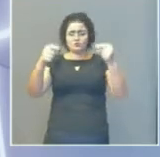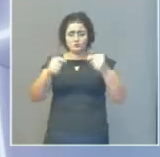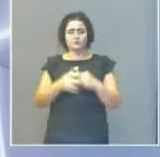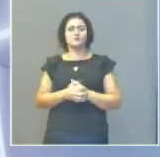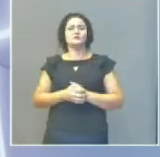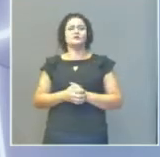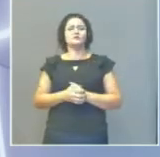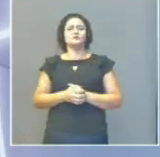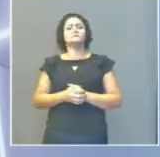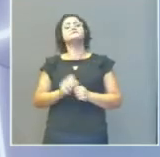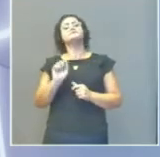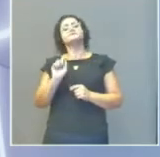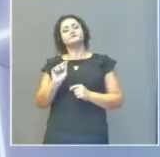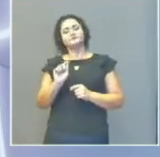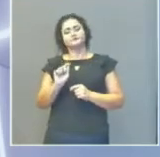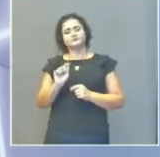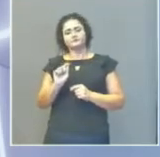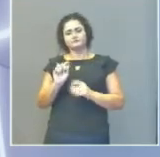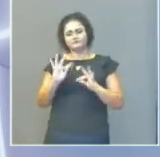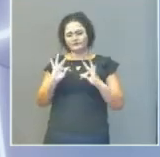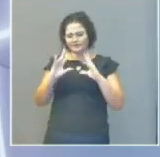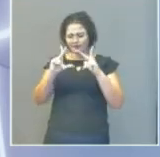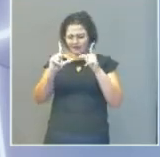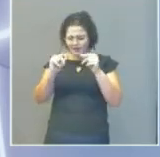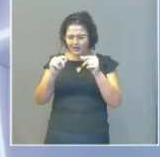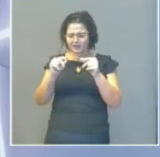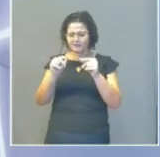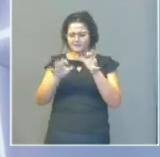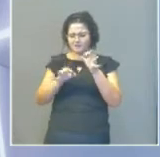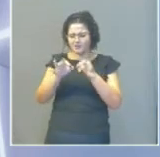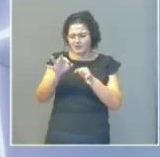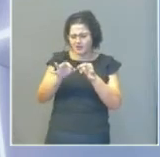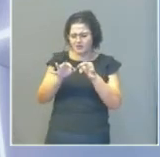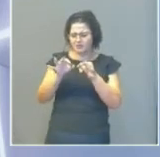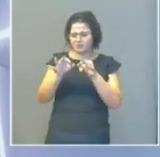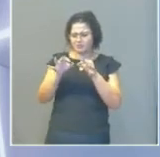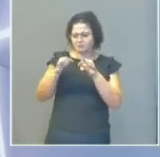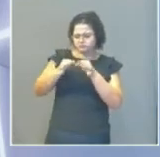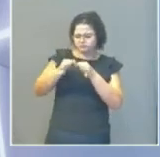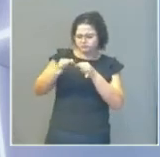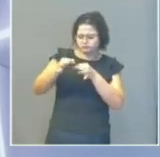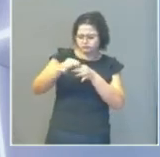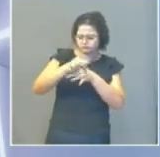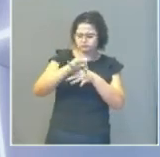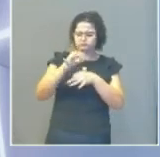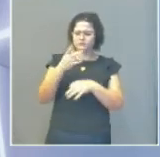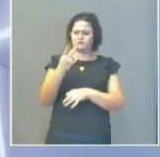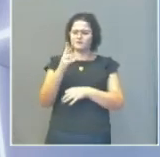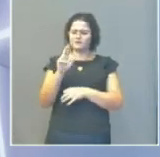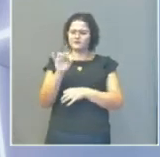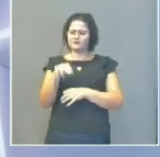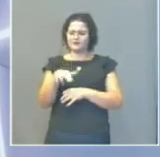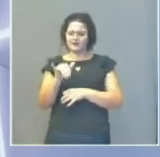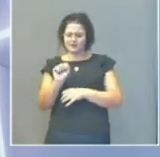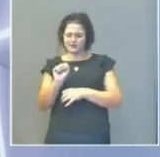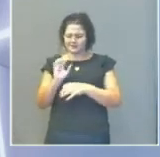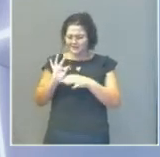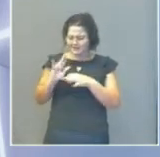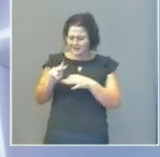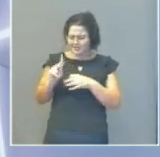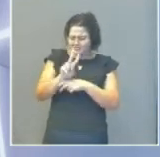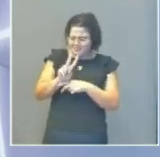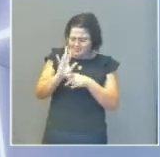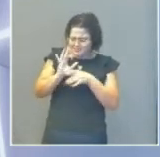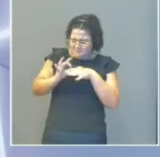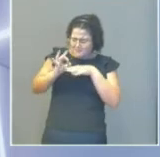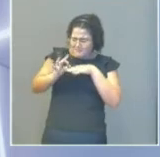we have every atom, every molecule, every protein, every amino acid, every morsel of